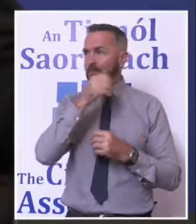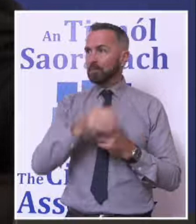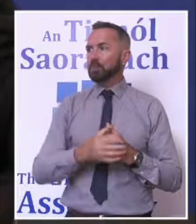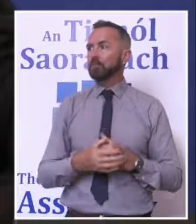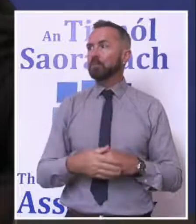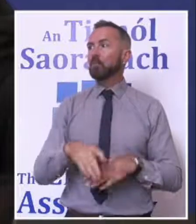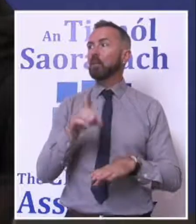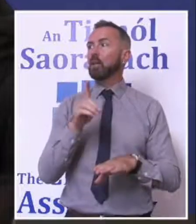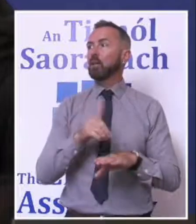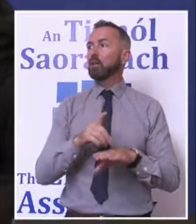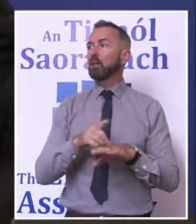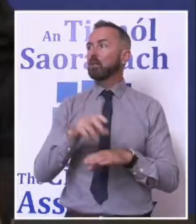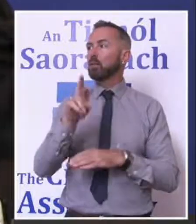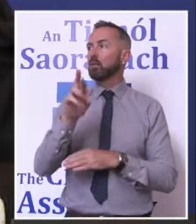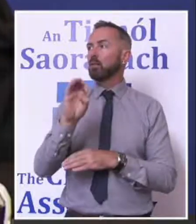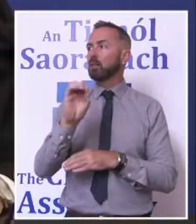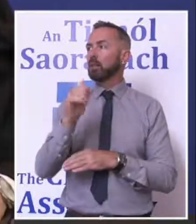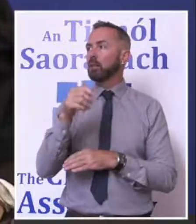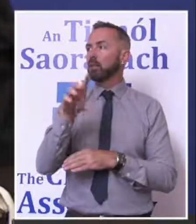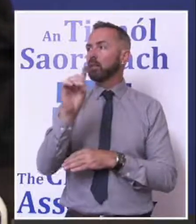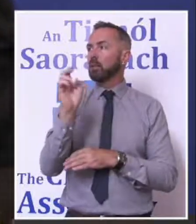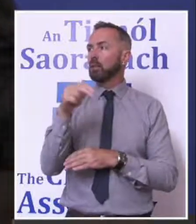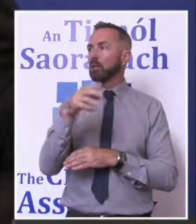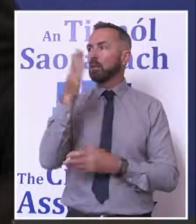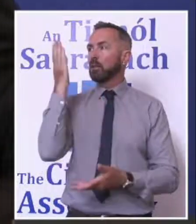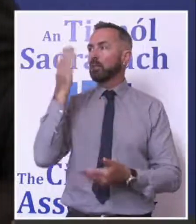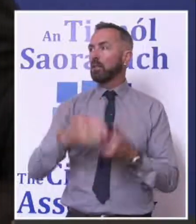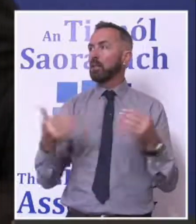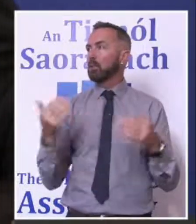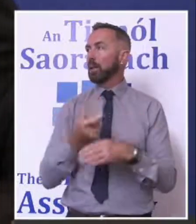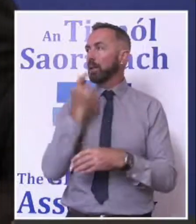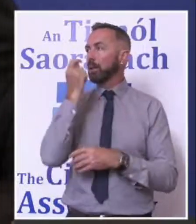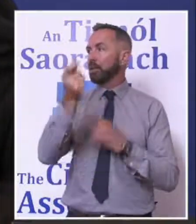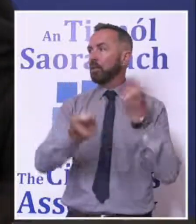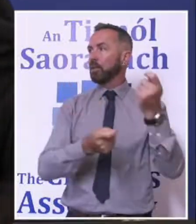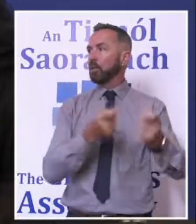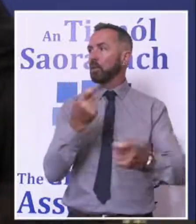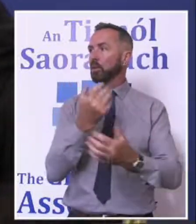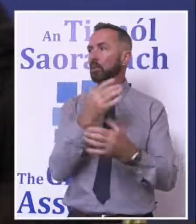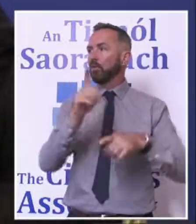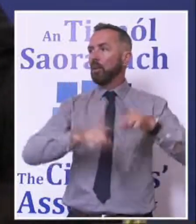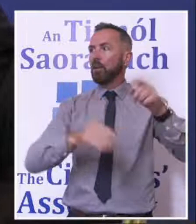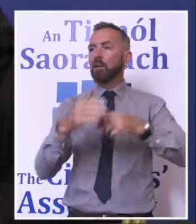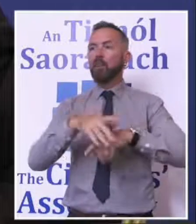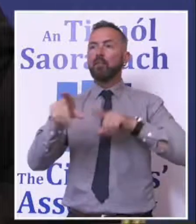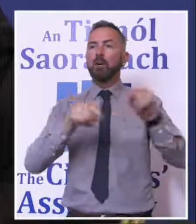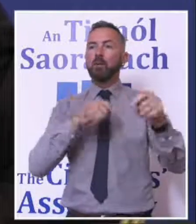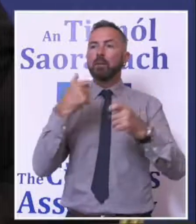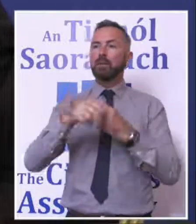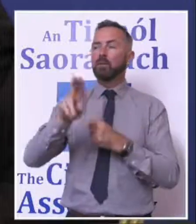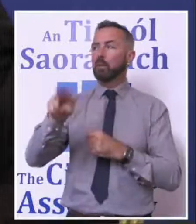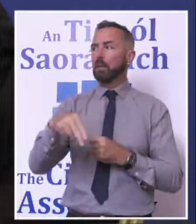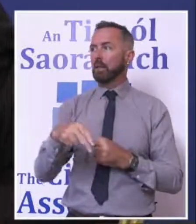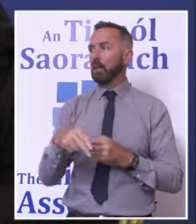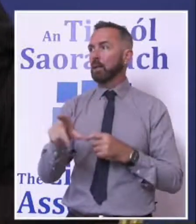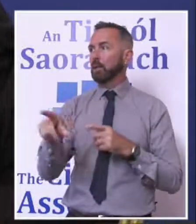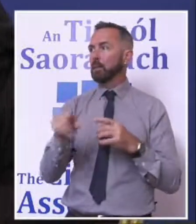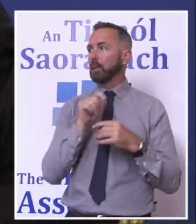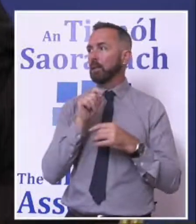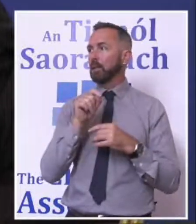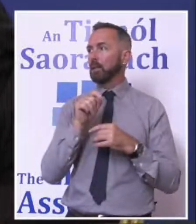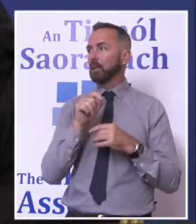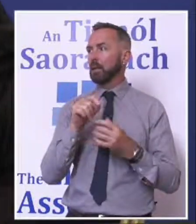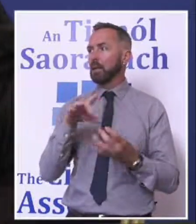has concluded by giving us a number of a variation of options that we can pick and